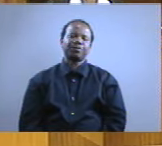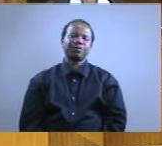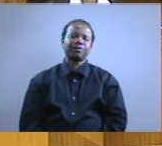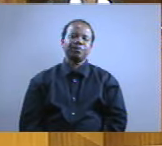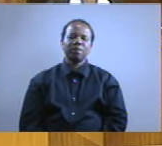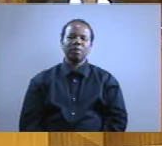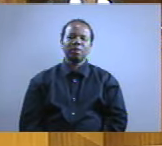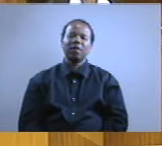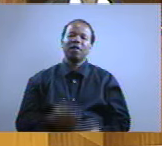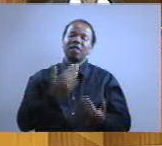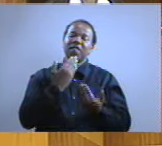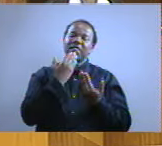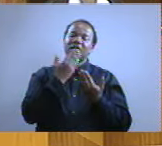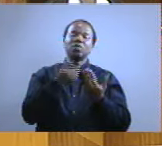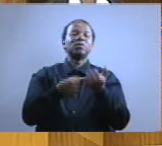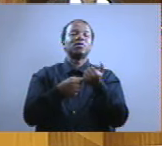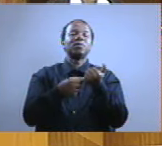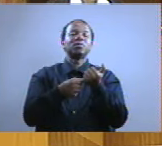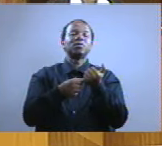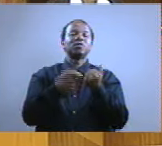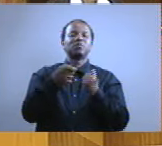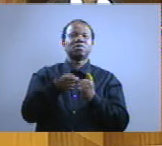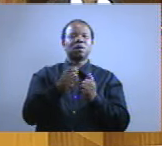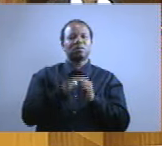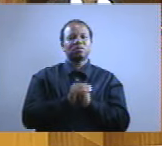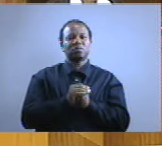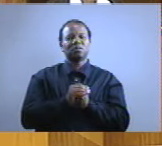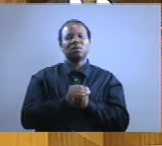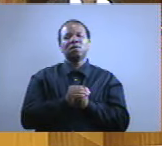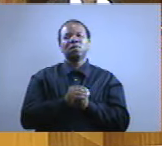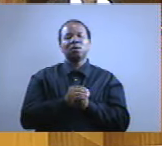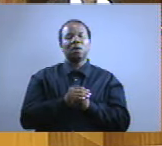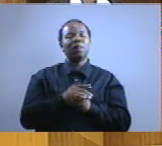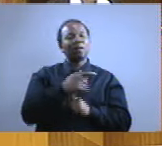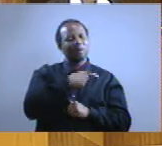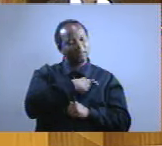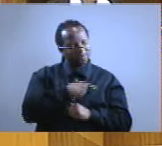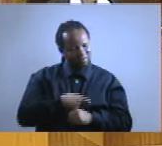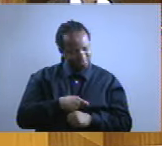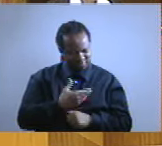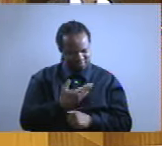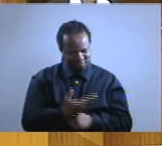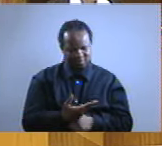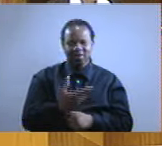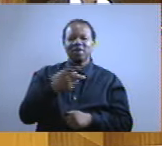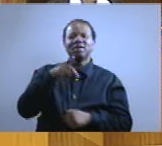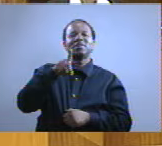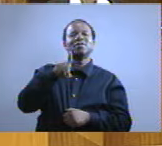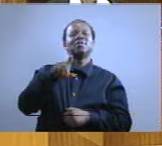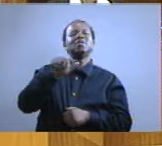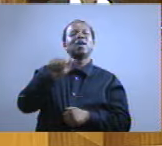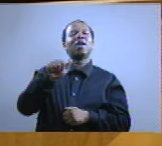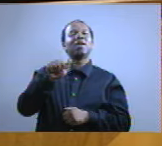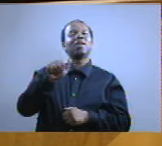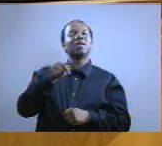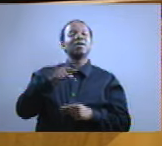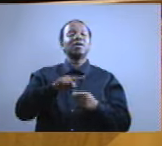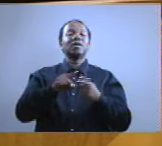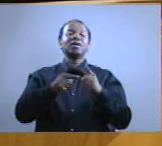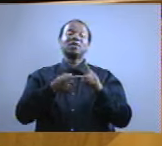Thank you, Deputy Speaker. Honourable Deputy President. The Democratic Alliance fully supports the